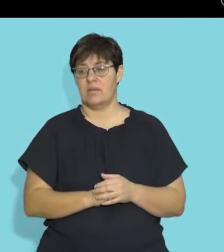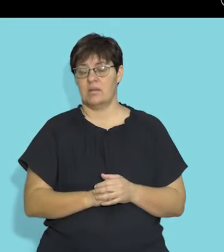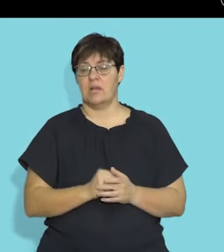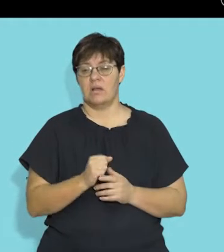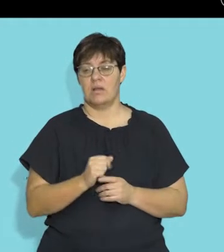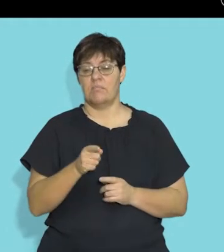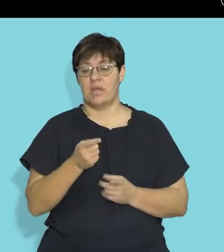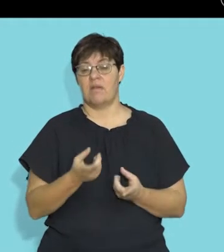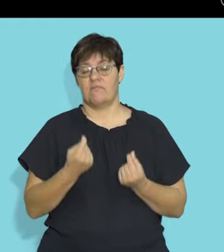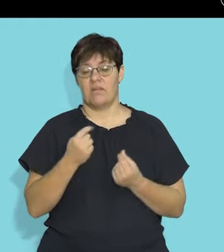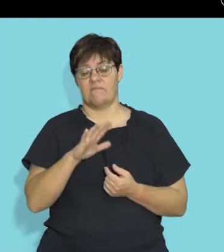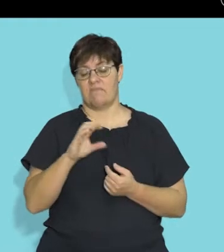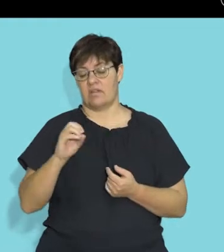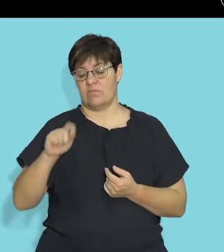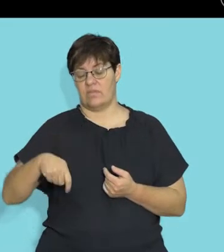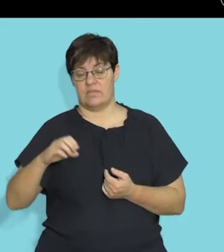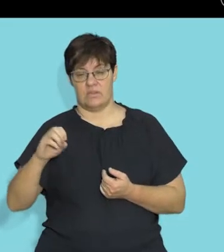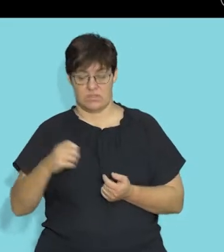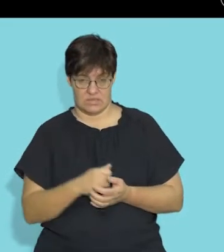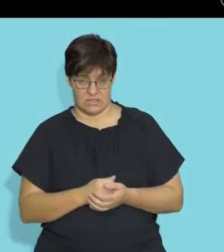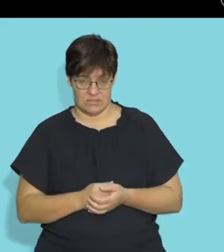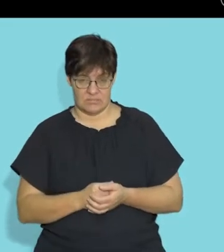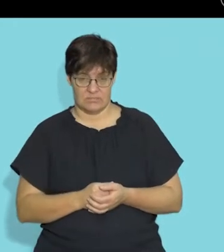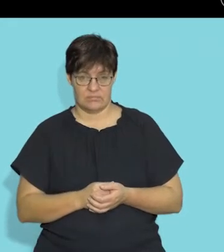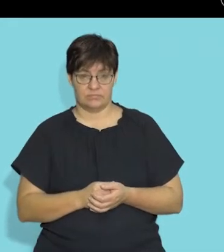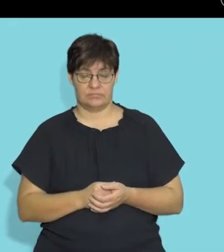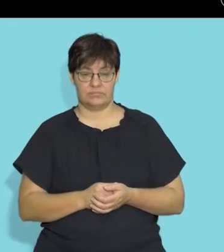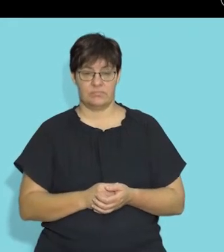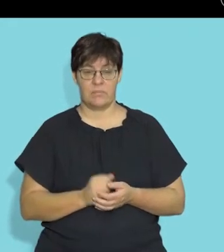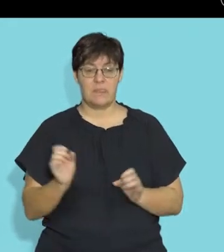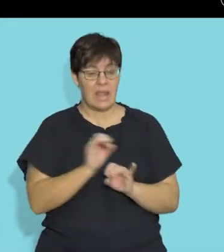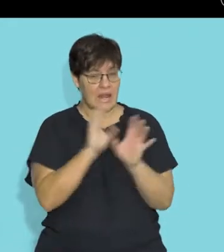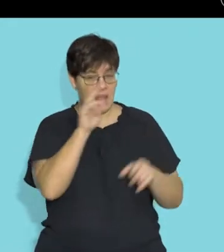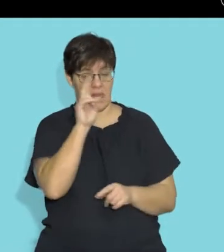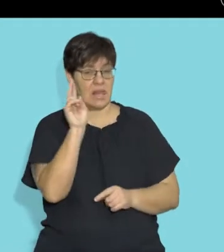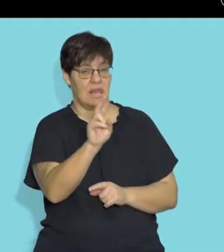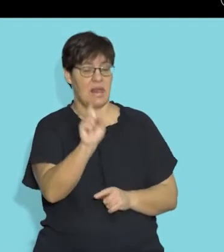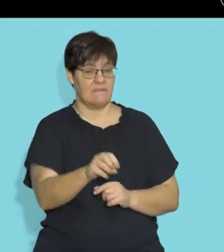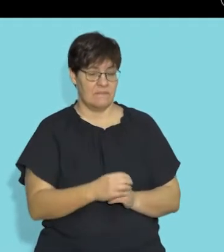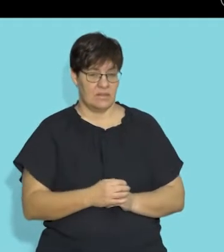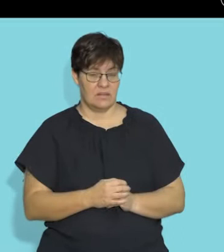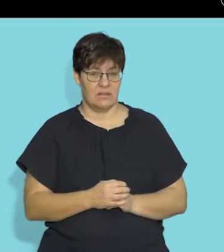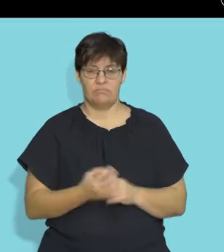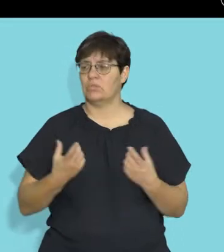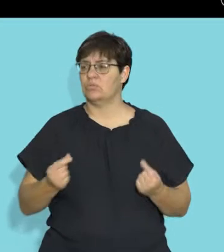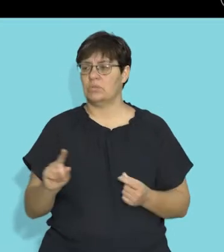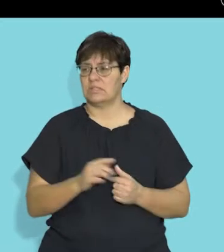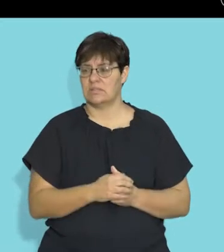me cost of sales of 500,000. Clearly you can see now, what are we